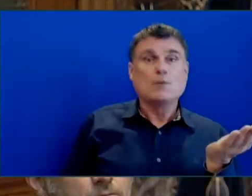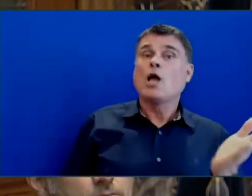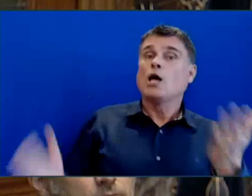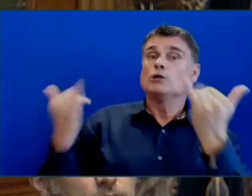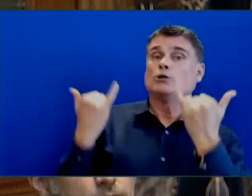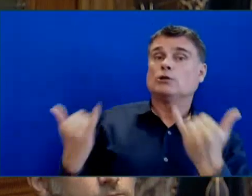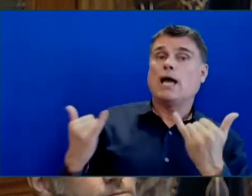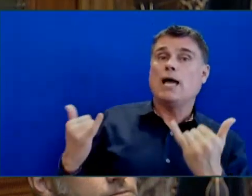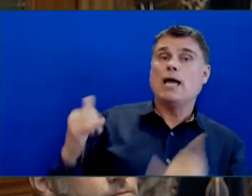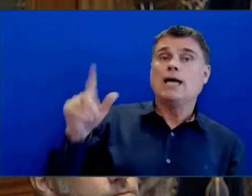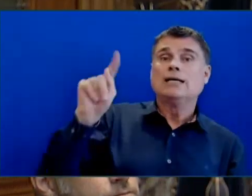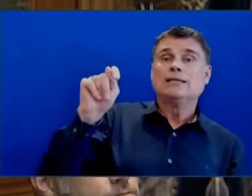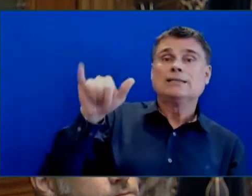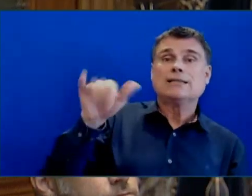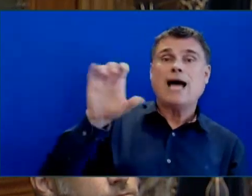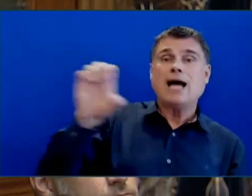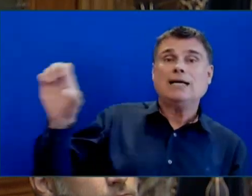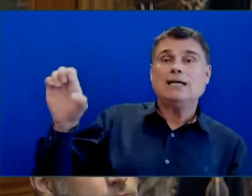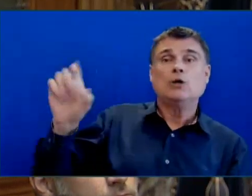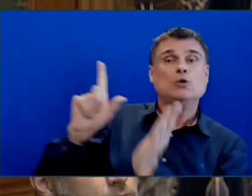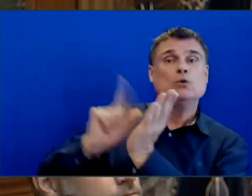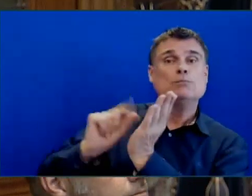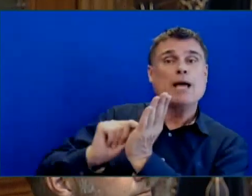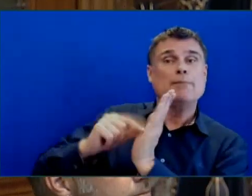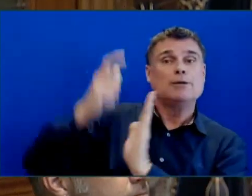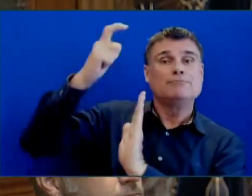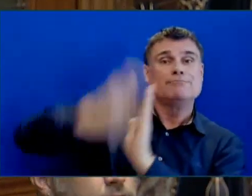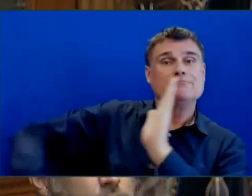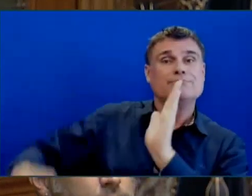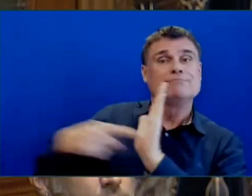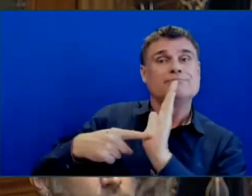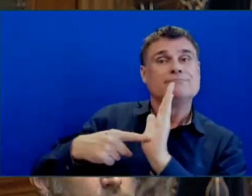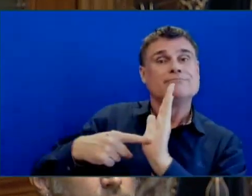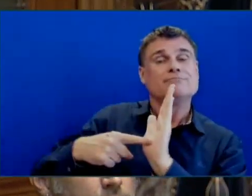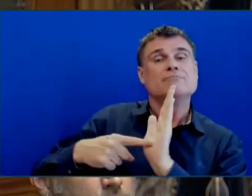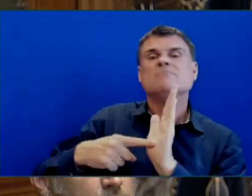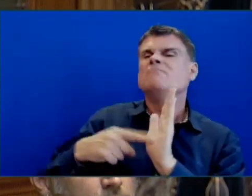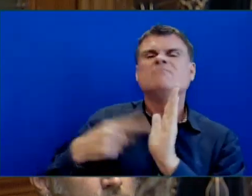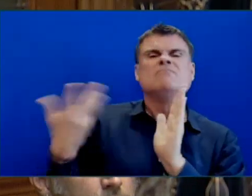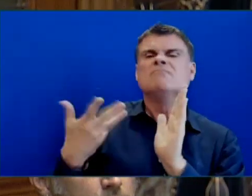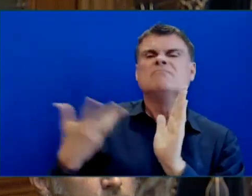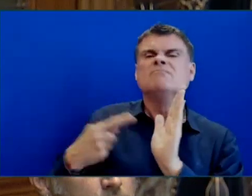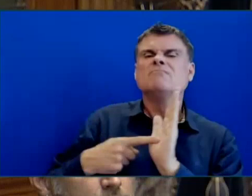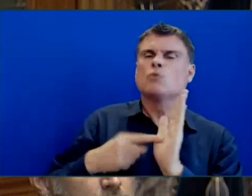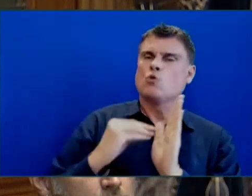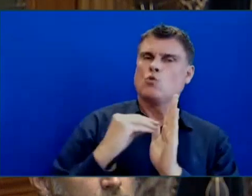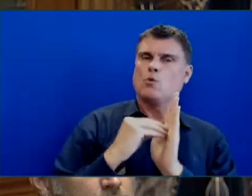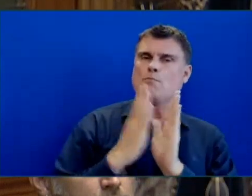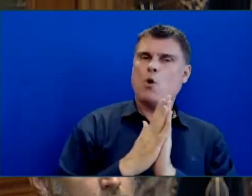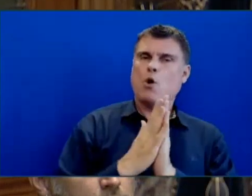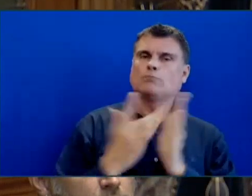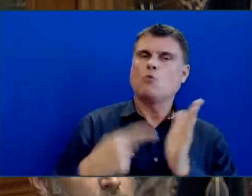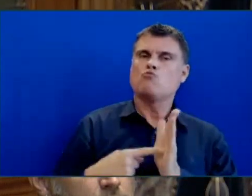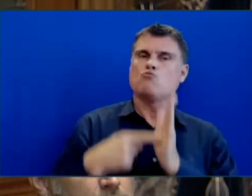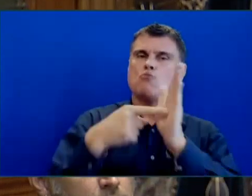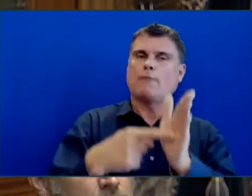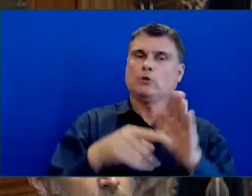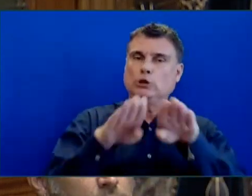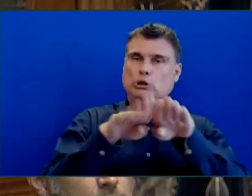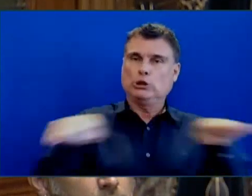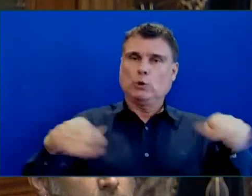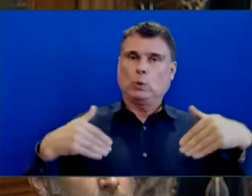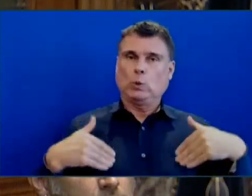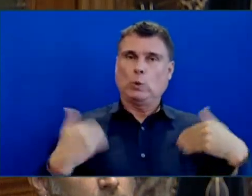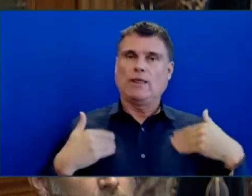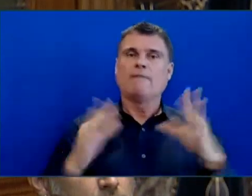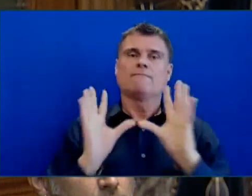Children and Youth's report on why youth are fleeing the child welfare system in this province. Hundreds